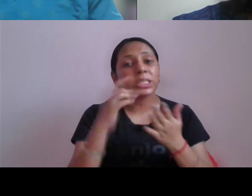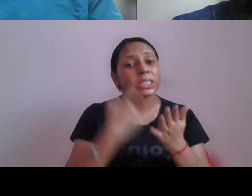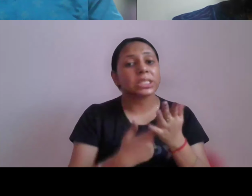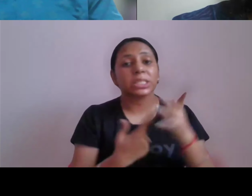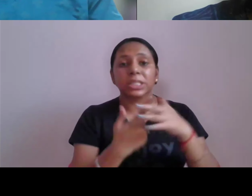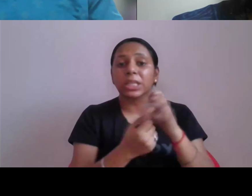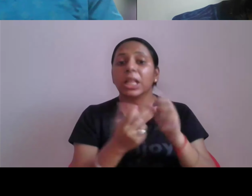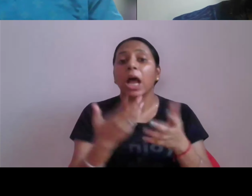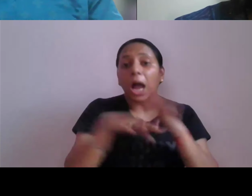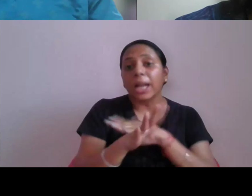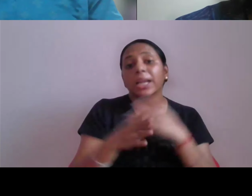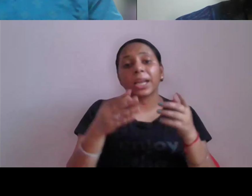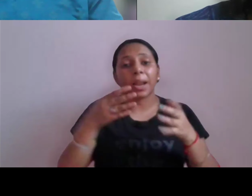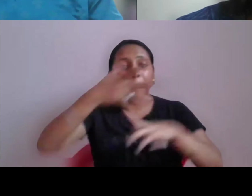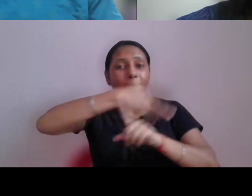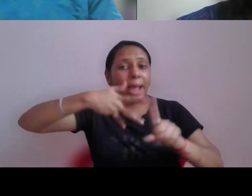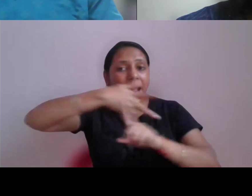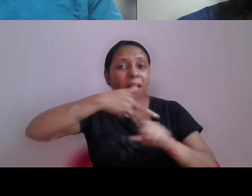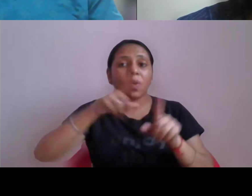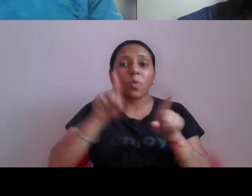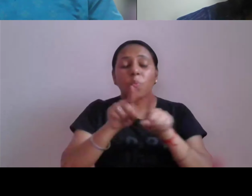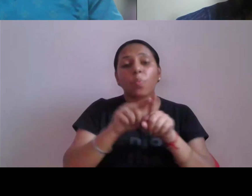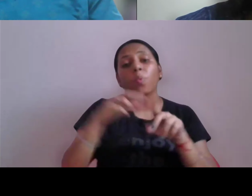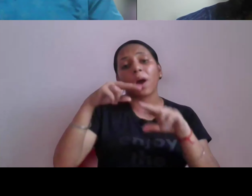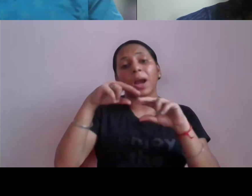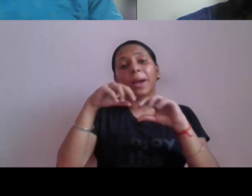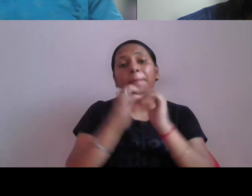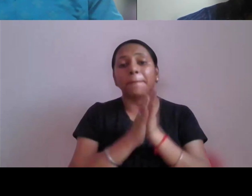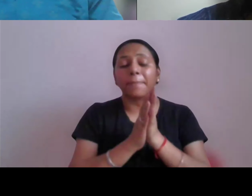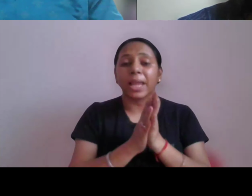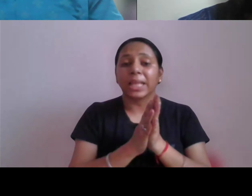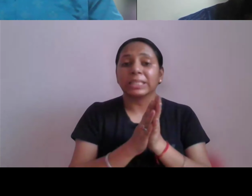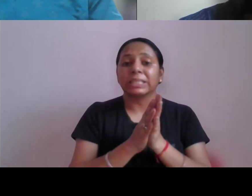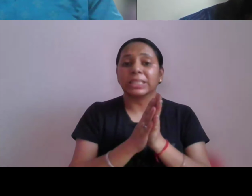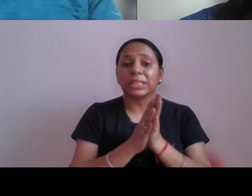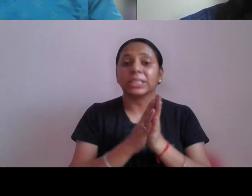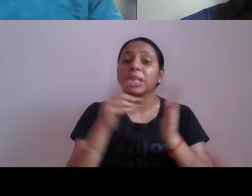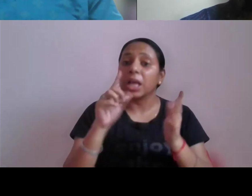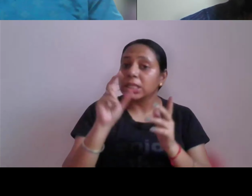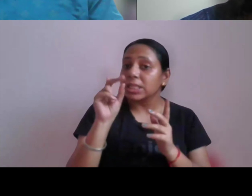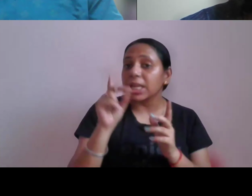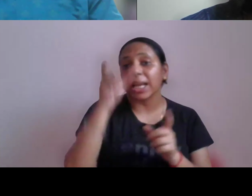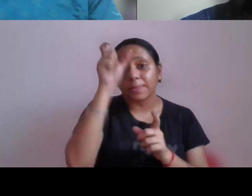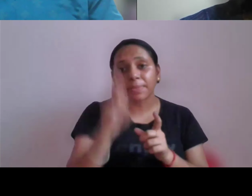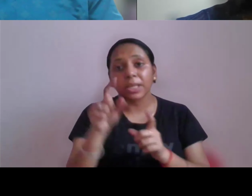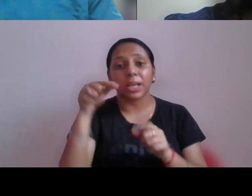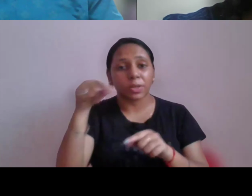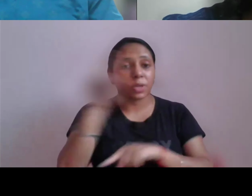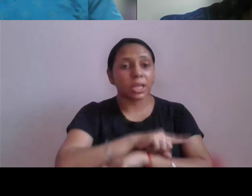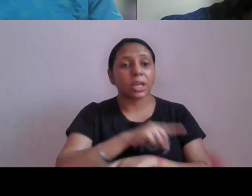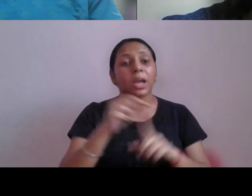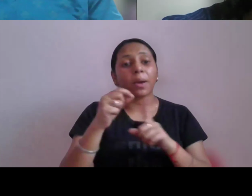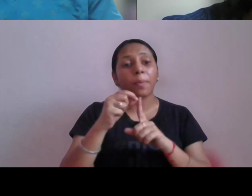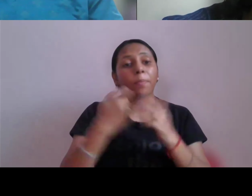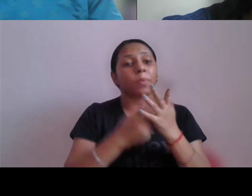from underprivileged background in developing workplace communication skills. Our second speaker for today is Professor